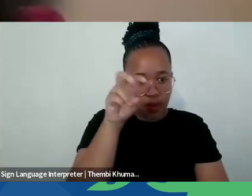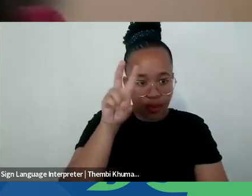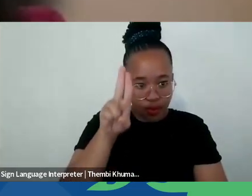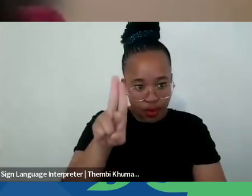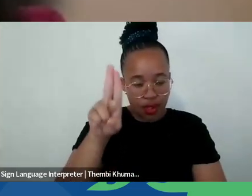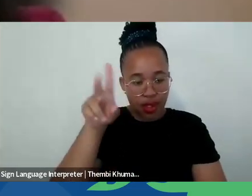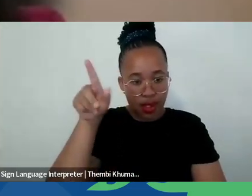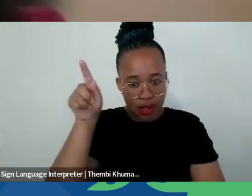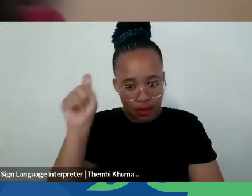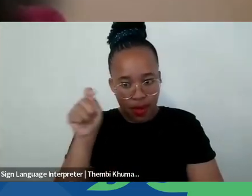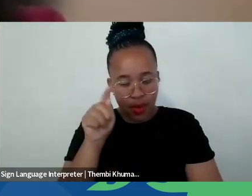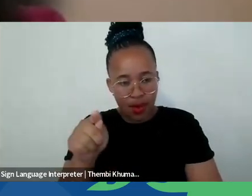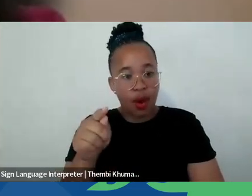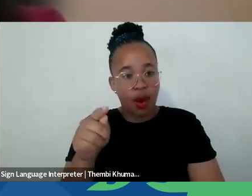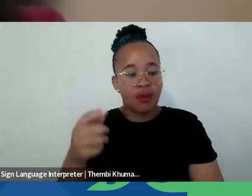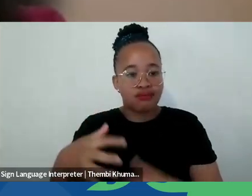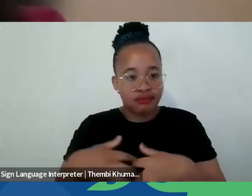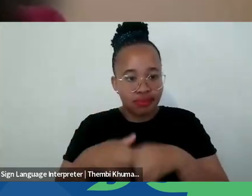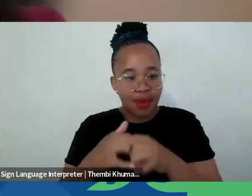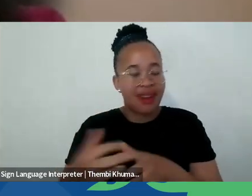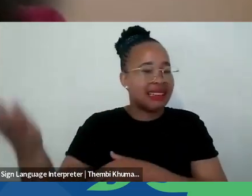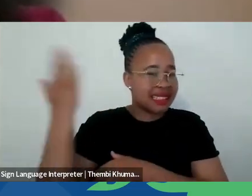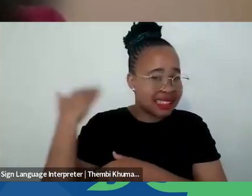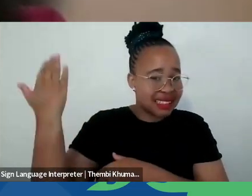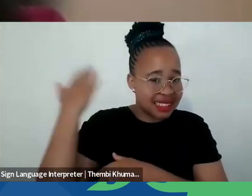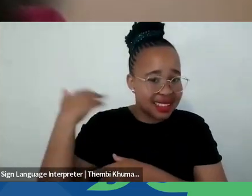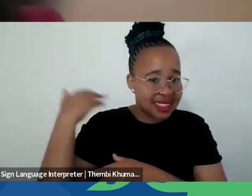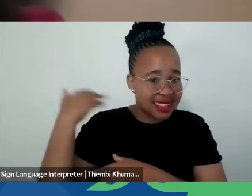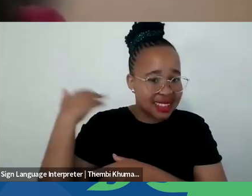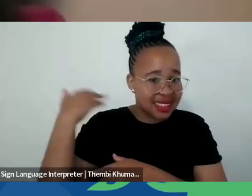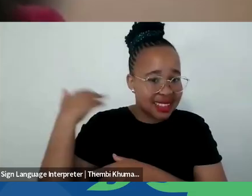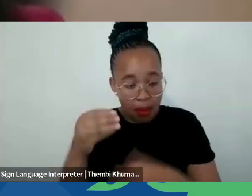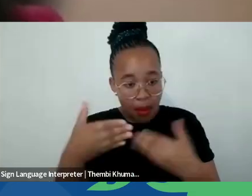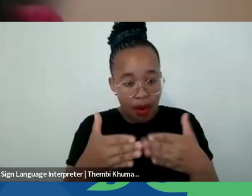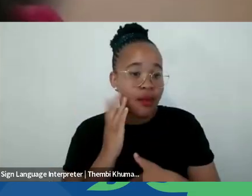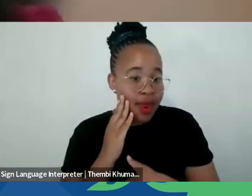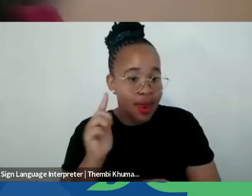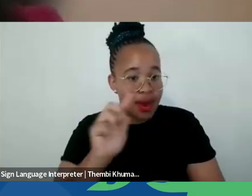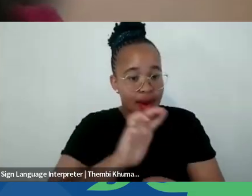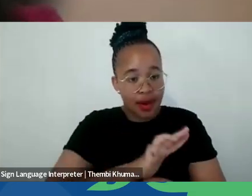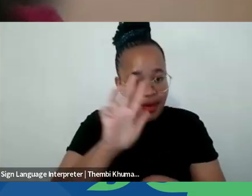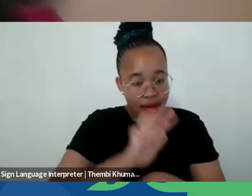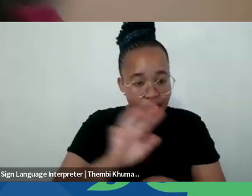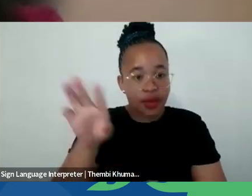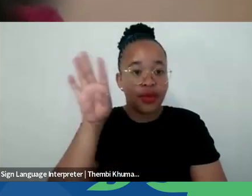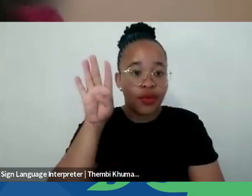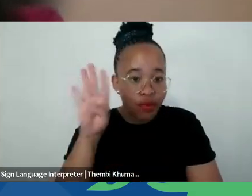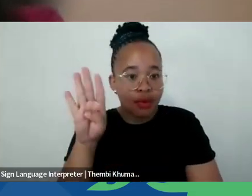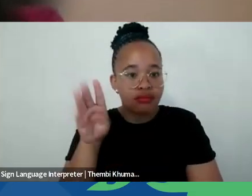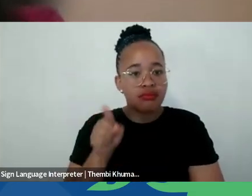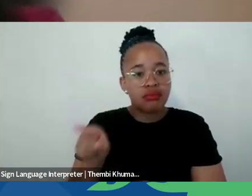LGBT NGO in South Africa and started in 1994. Over the years, OUT has